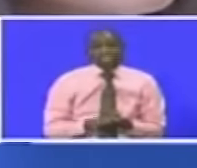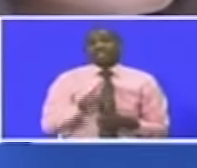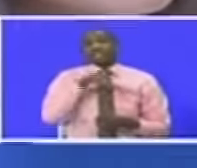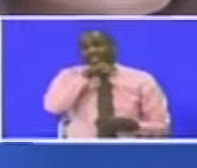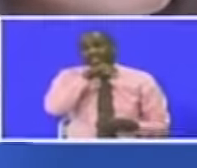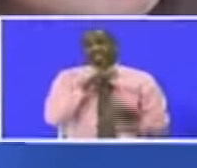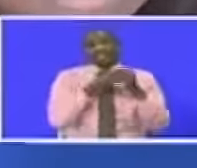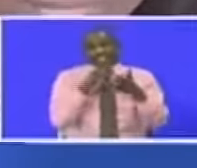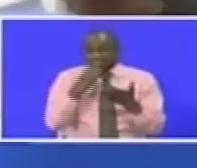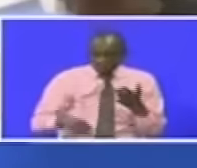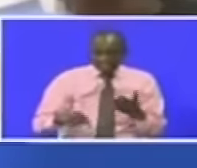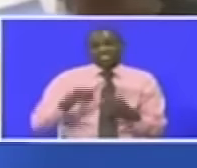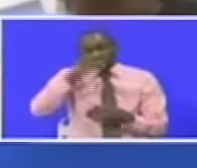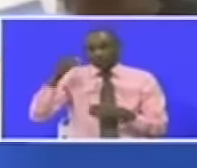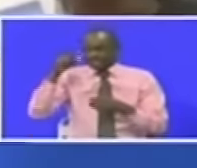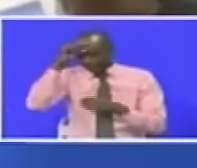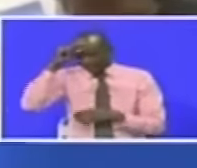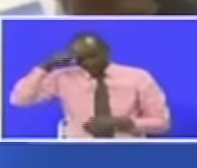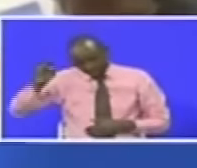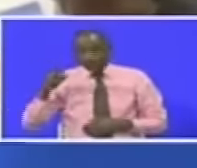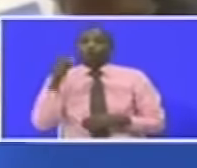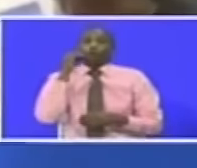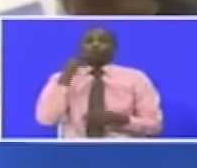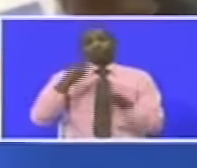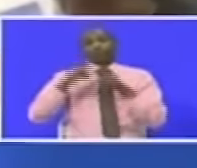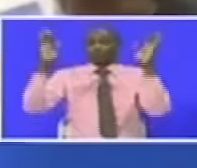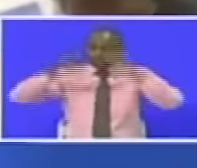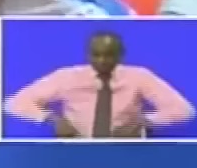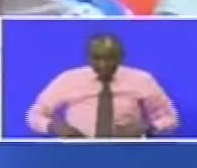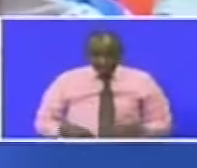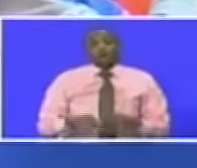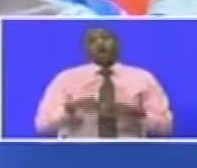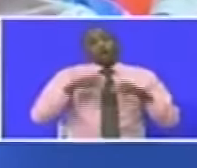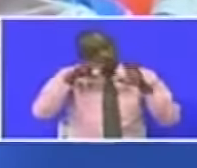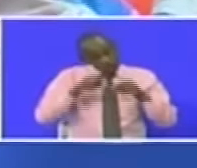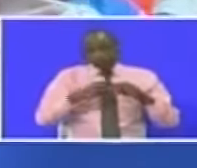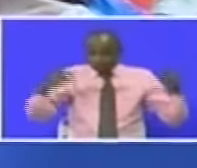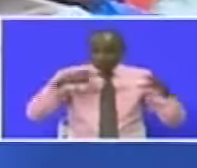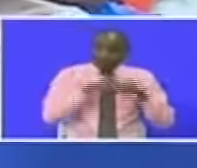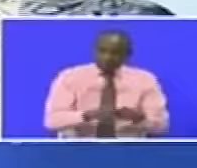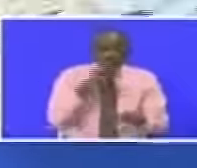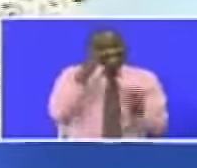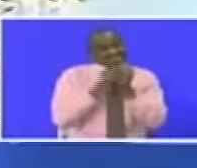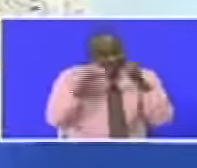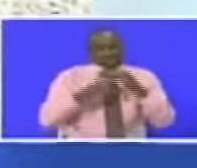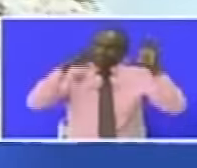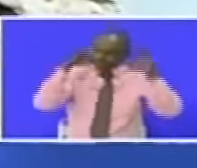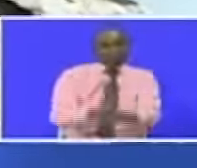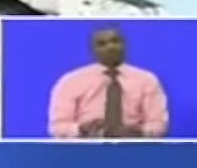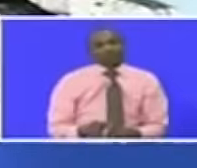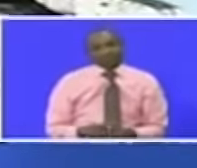the Jubilee government as a home that is waiting to crumble, saying COD will take power come 2017.